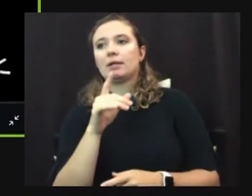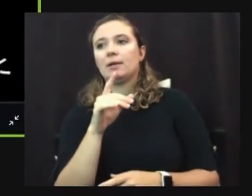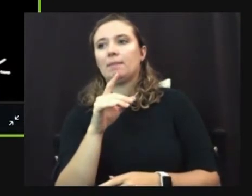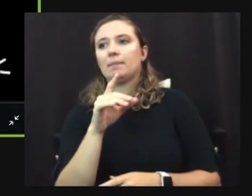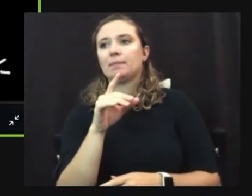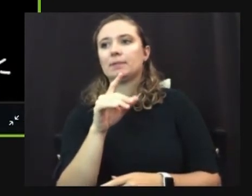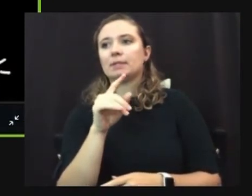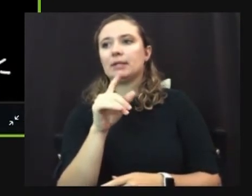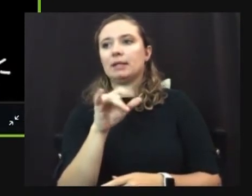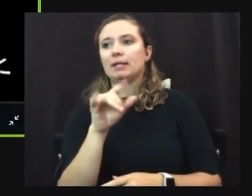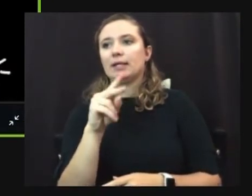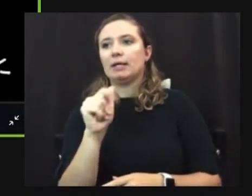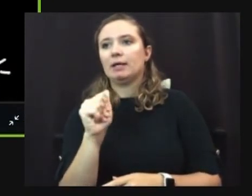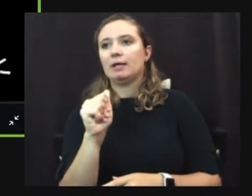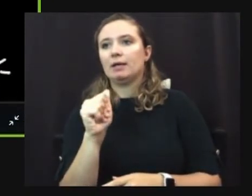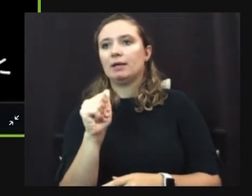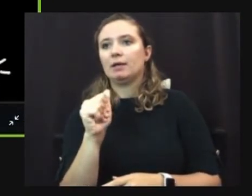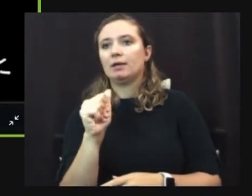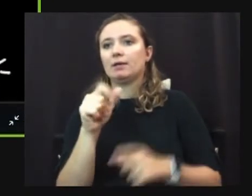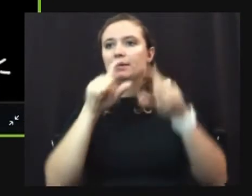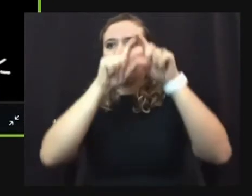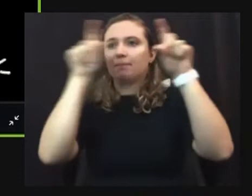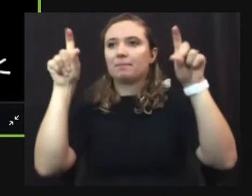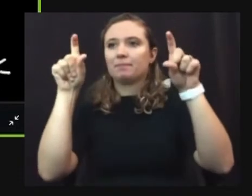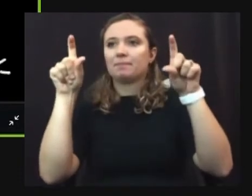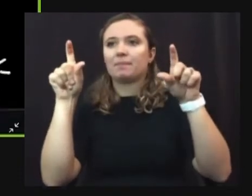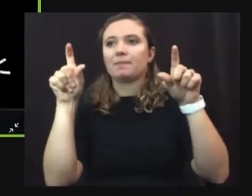stop wiggling your thing over my words?